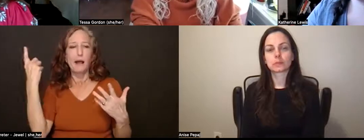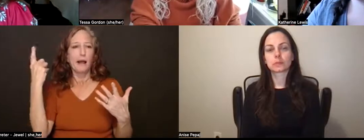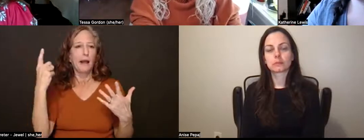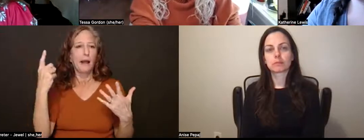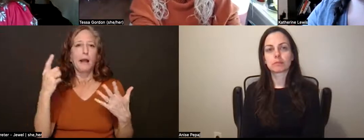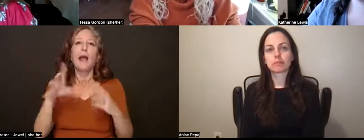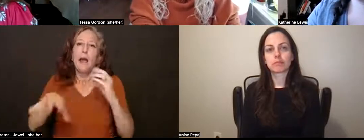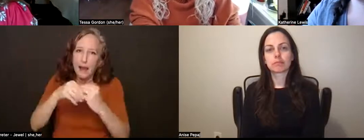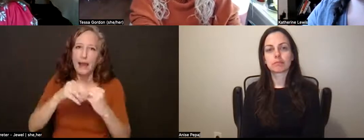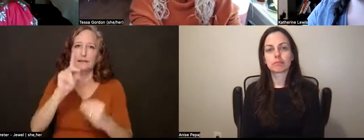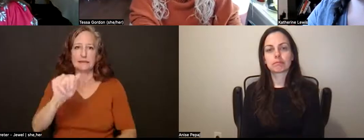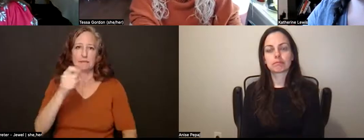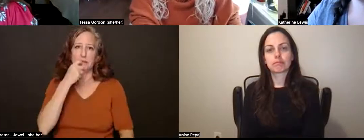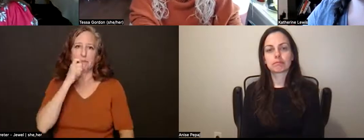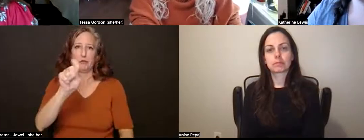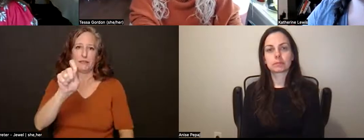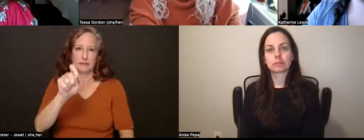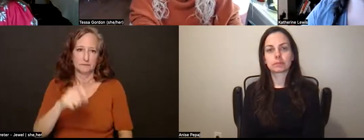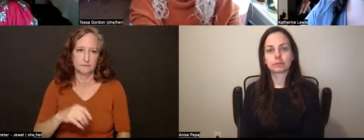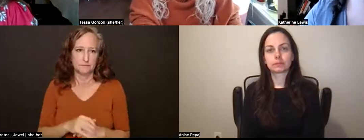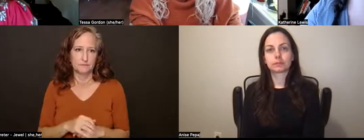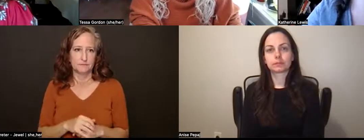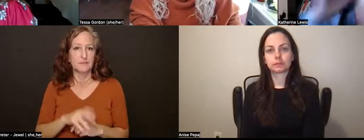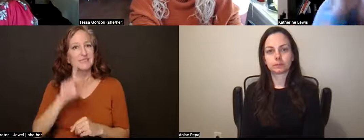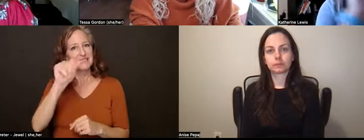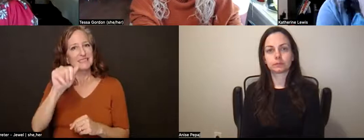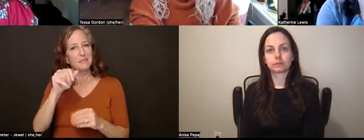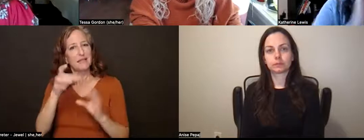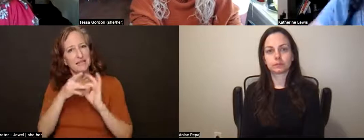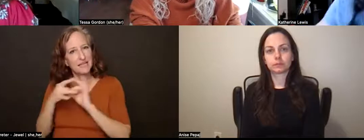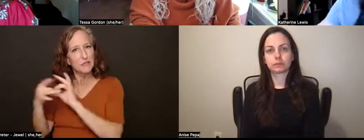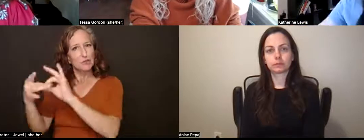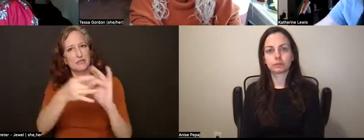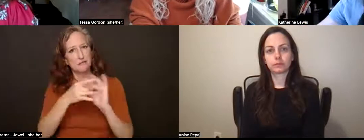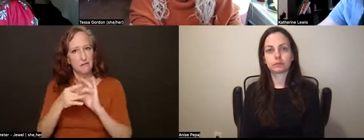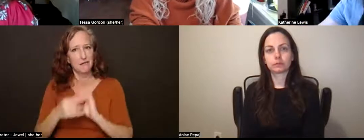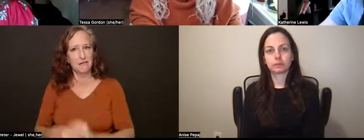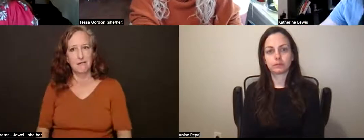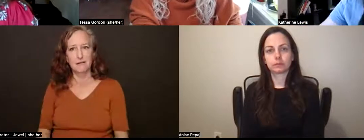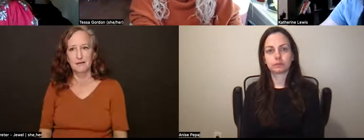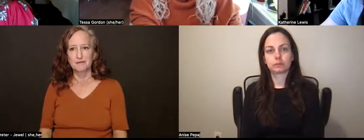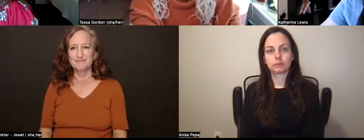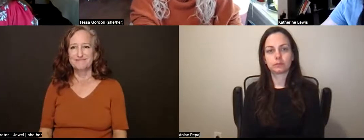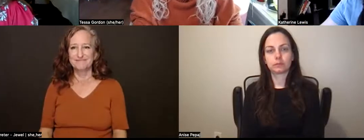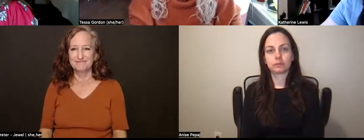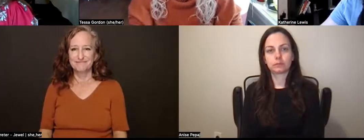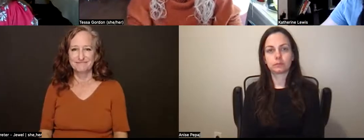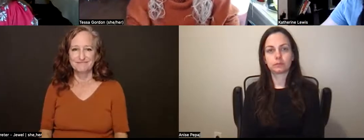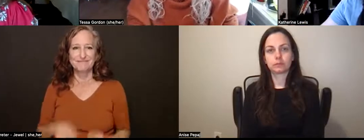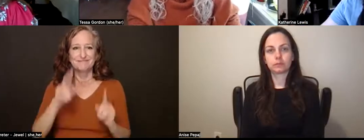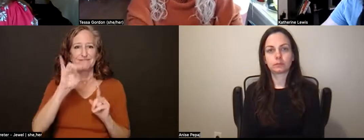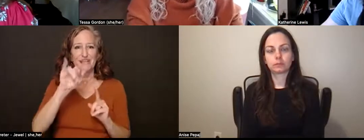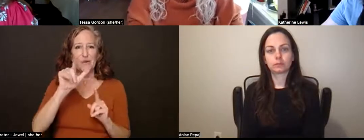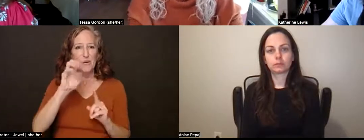disability to that too, because disability is going to wrap us all together. Yeah, this is Nichole, and I want to